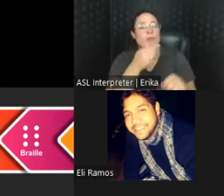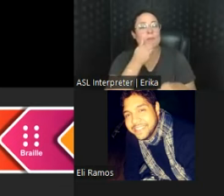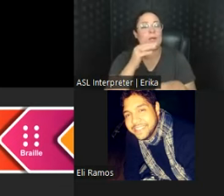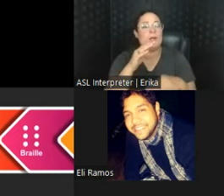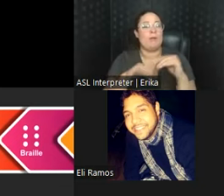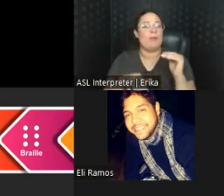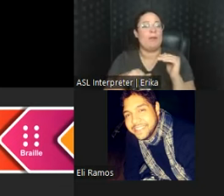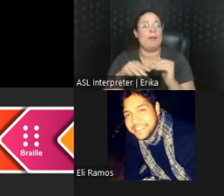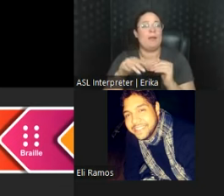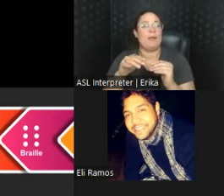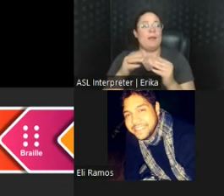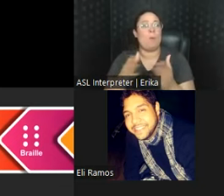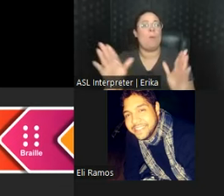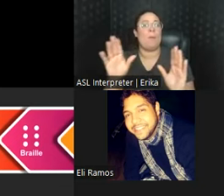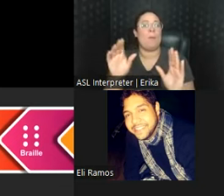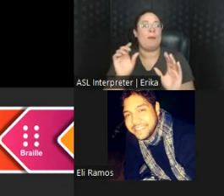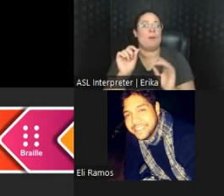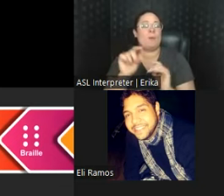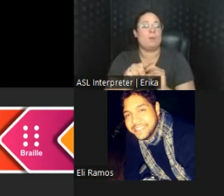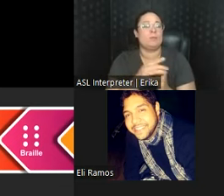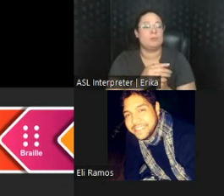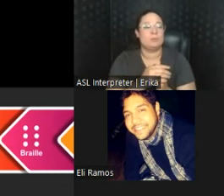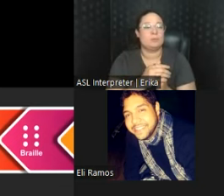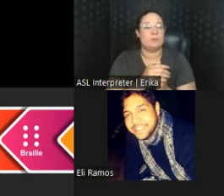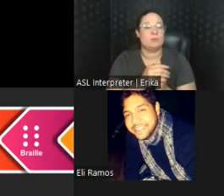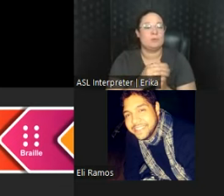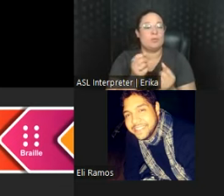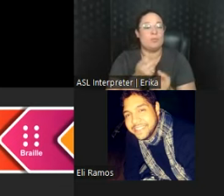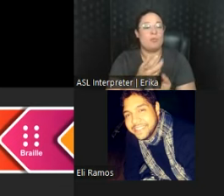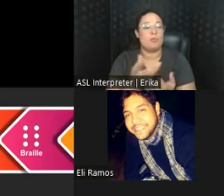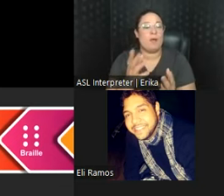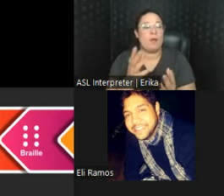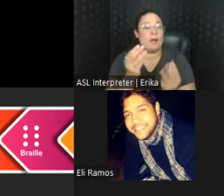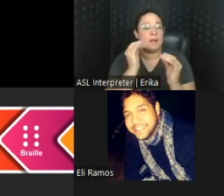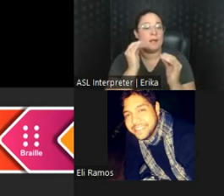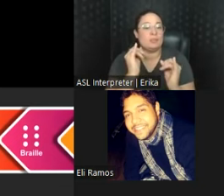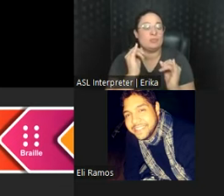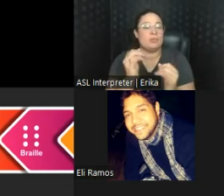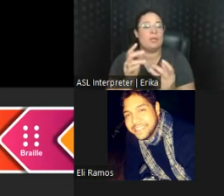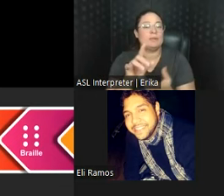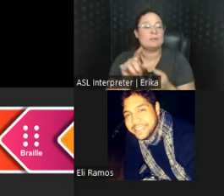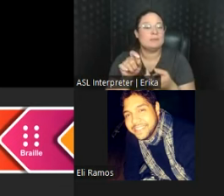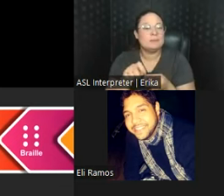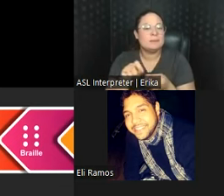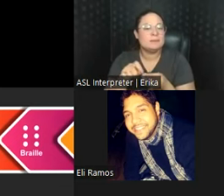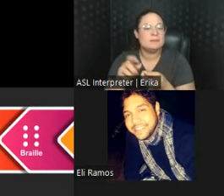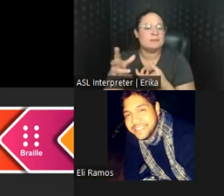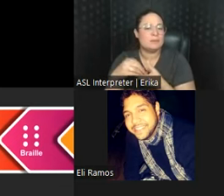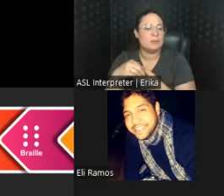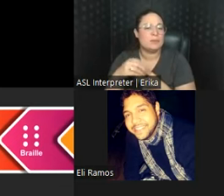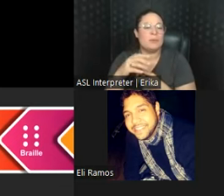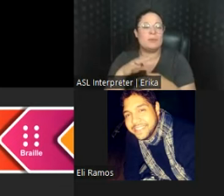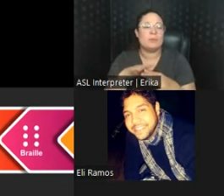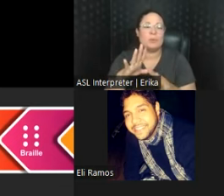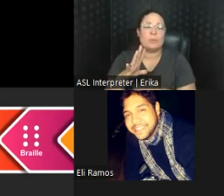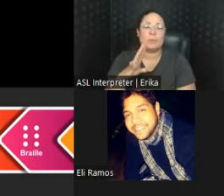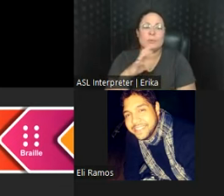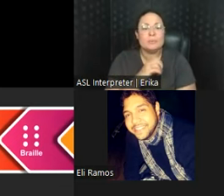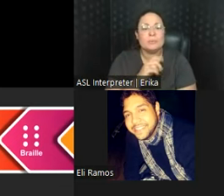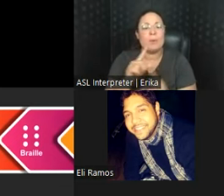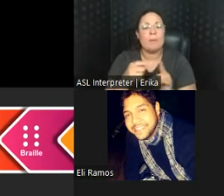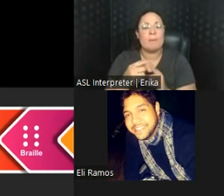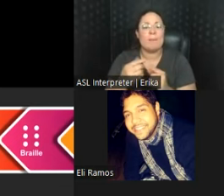helpful. When providing instructions, make sure to include detail and specificity. Don't make assumptions about a